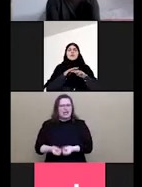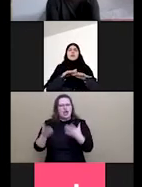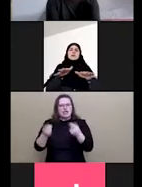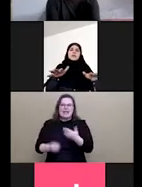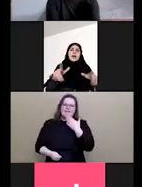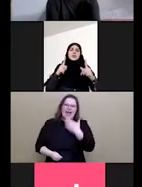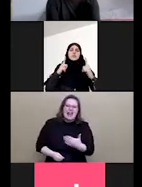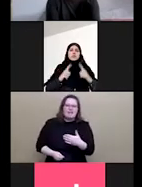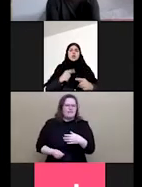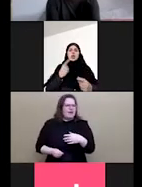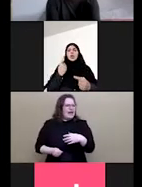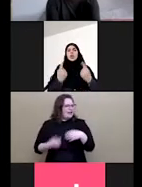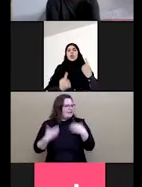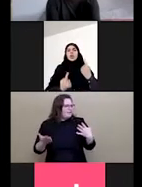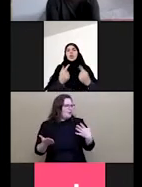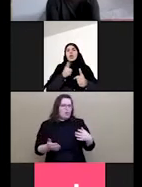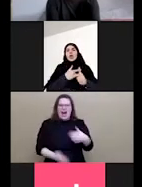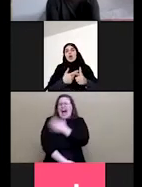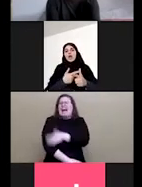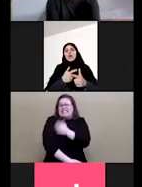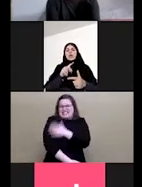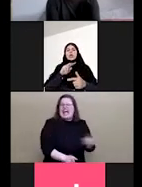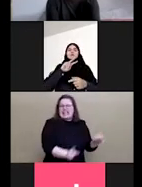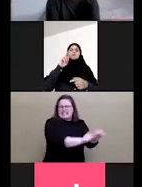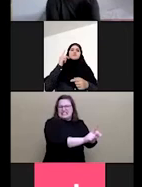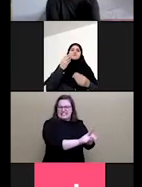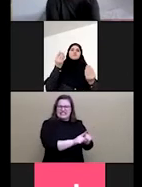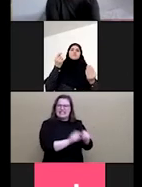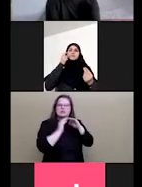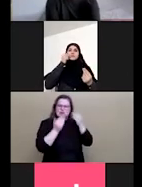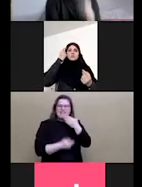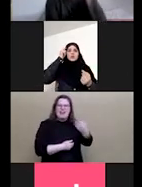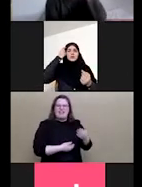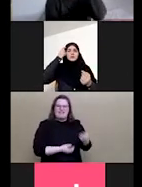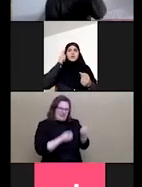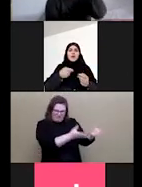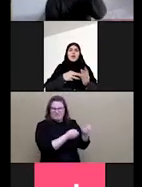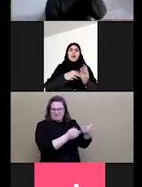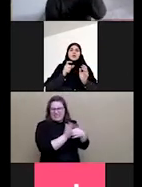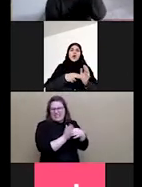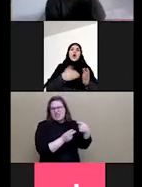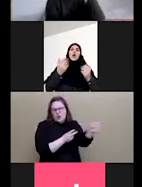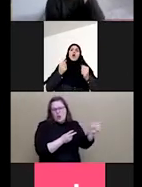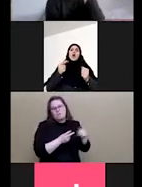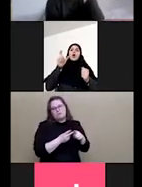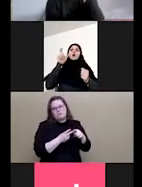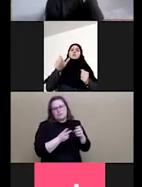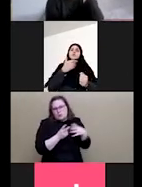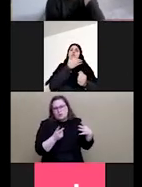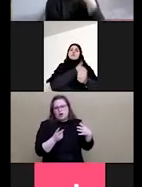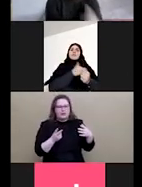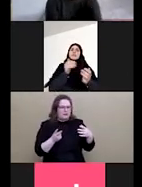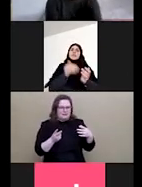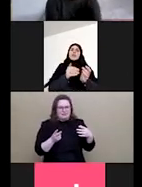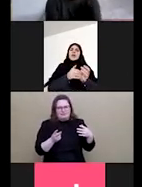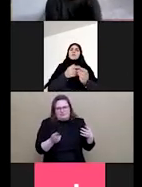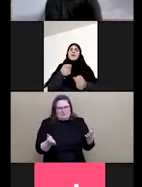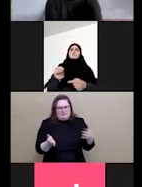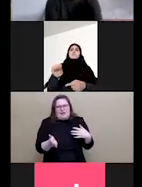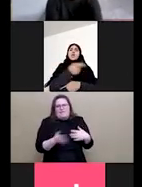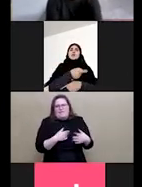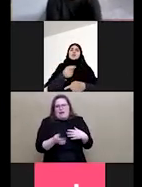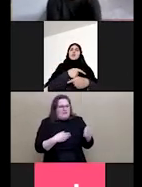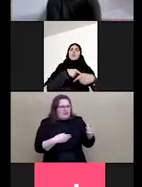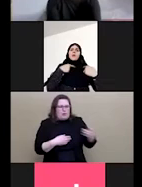you know, assistance and social welfare for these people. Because why would they you know, discuss